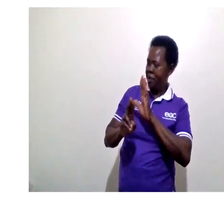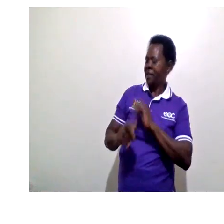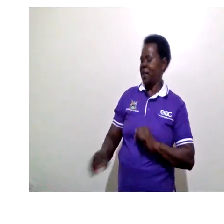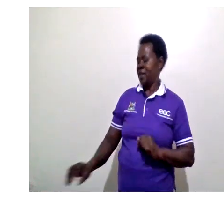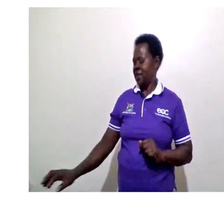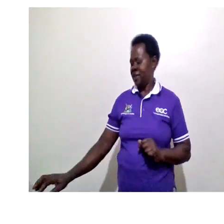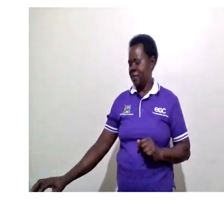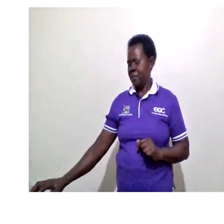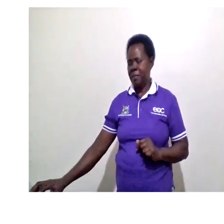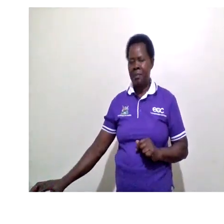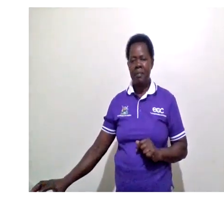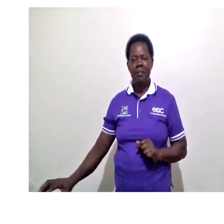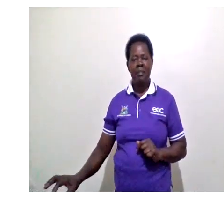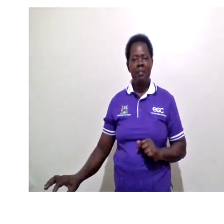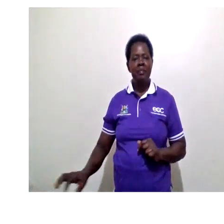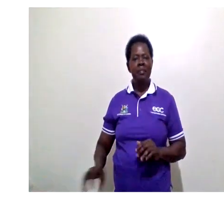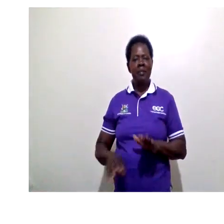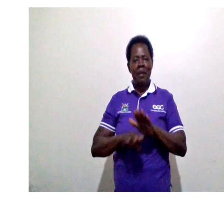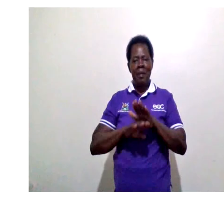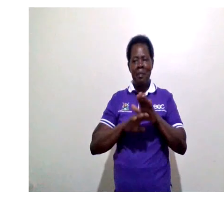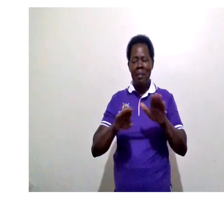This same represent